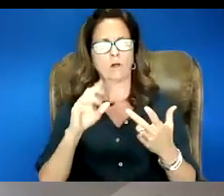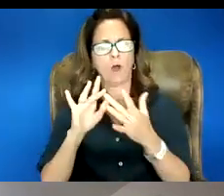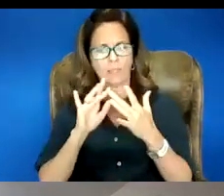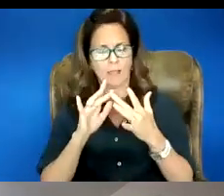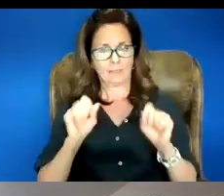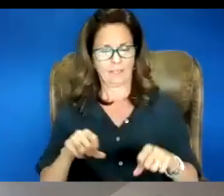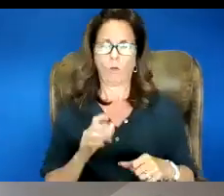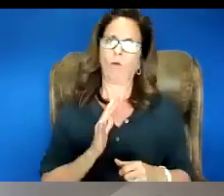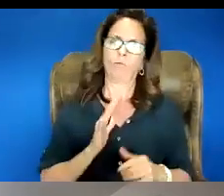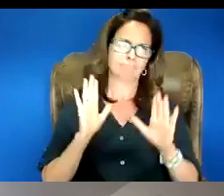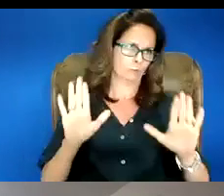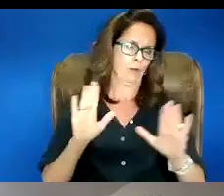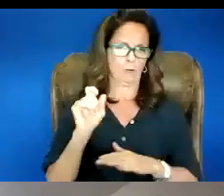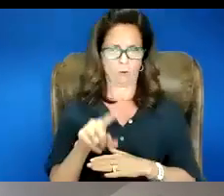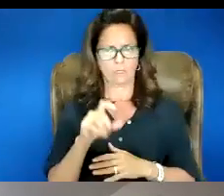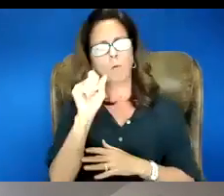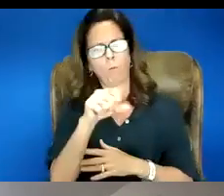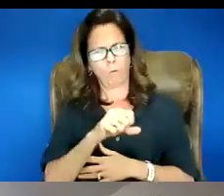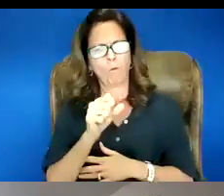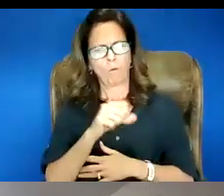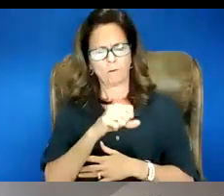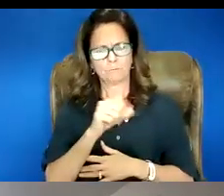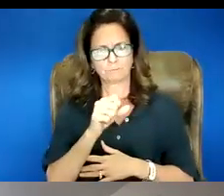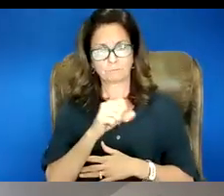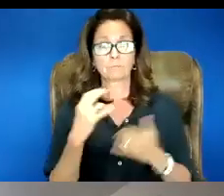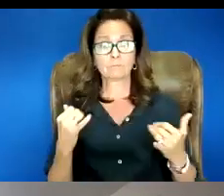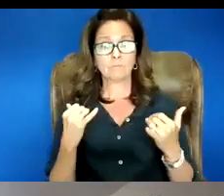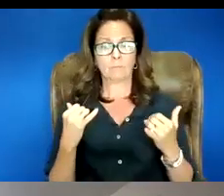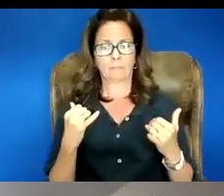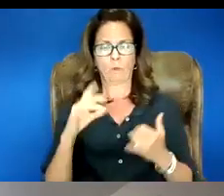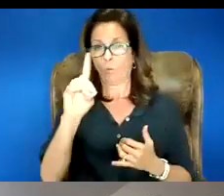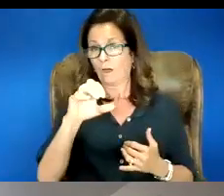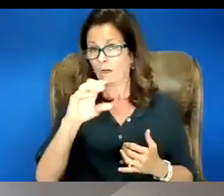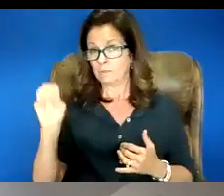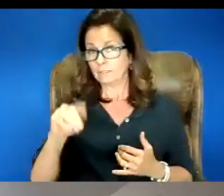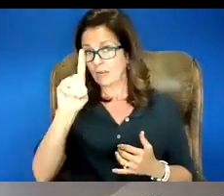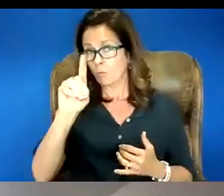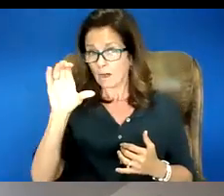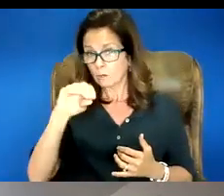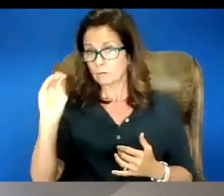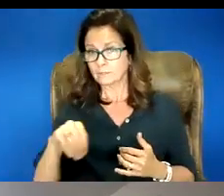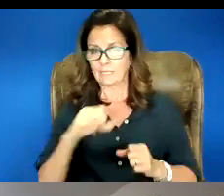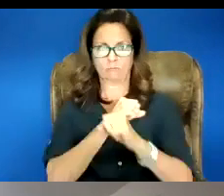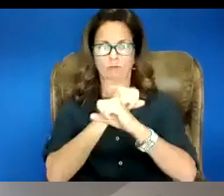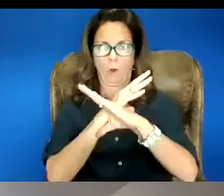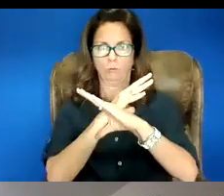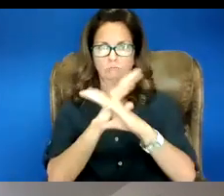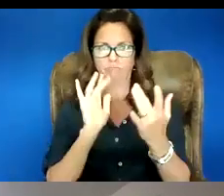Yeah, great question. So yeah, we are right now, we're at 100% remote, and